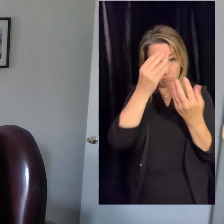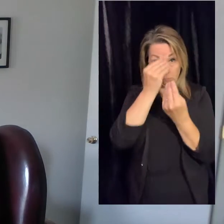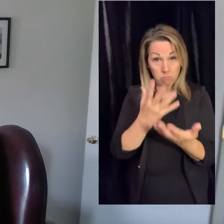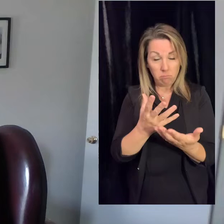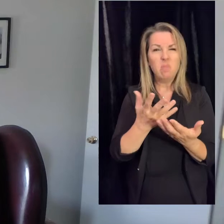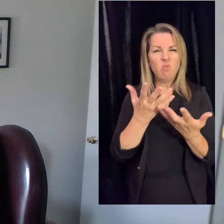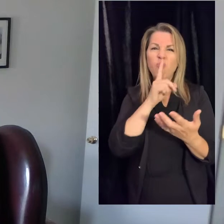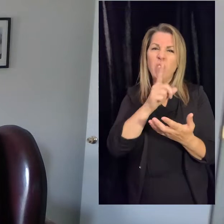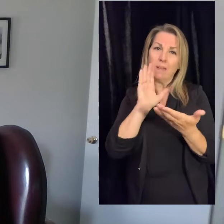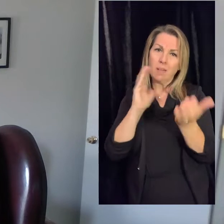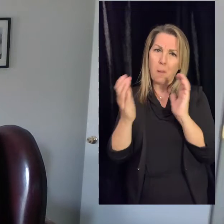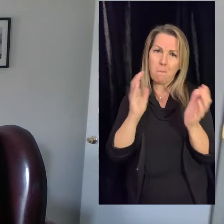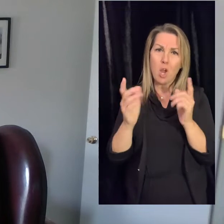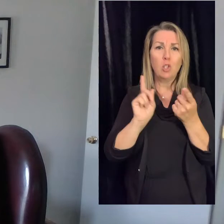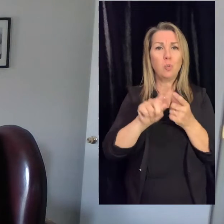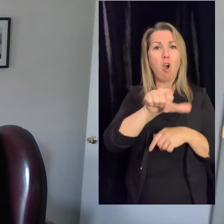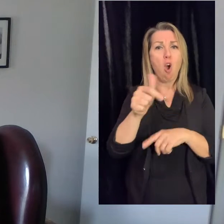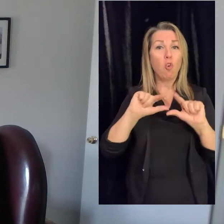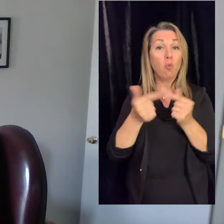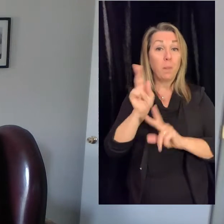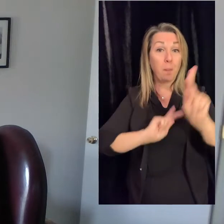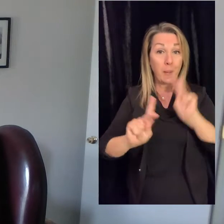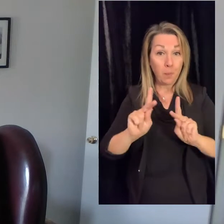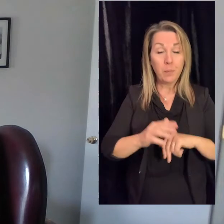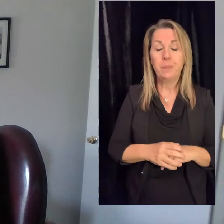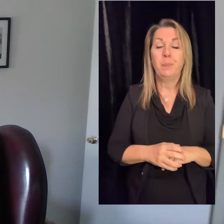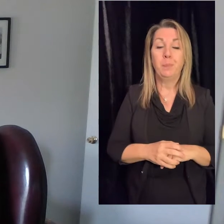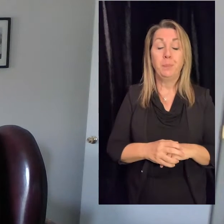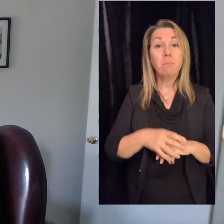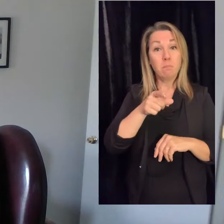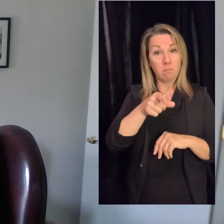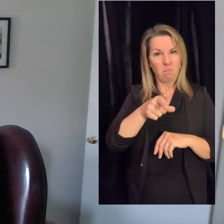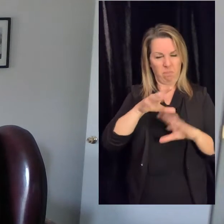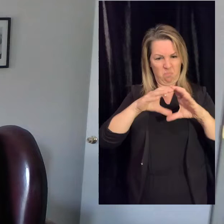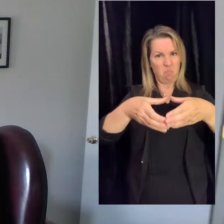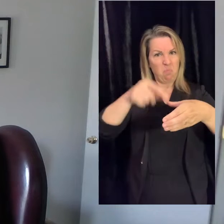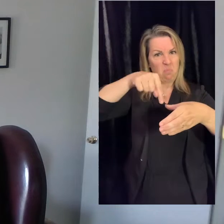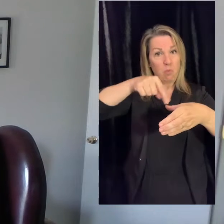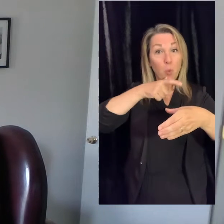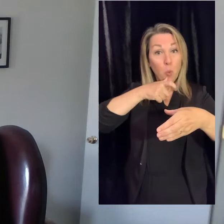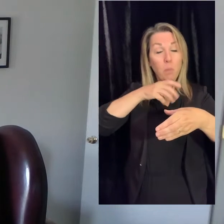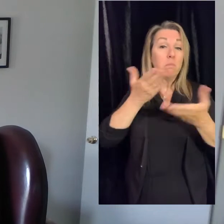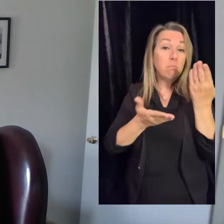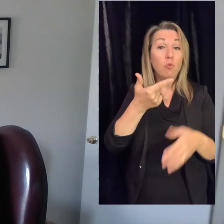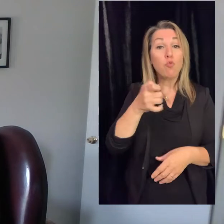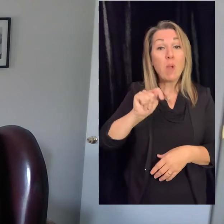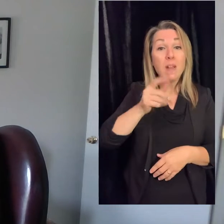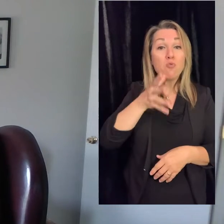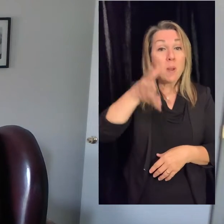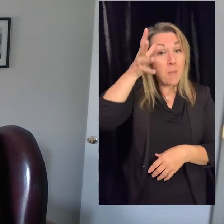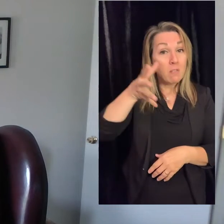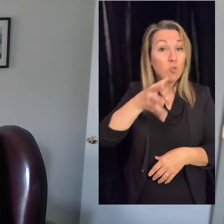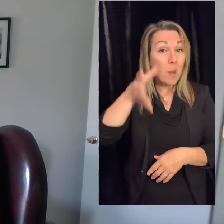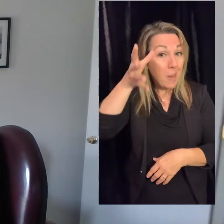and compare you to another group of people. And these are folks who are probably your grandparents, your